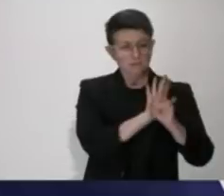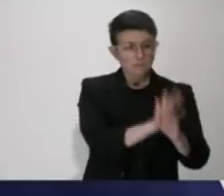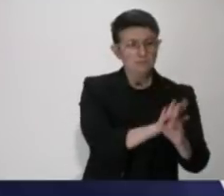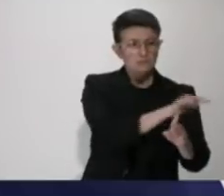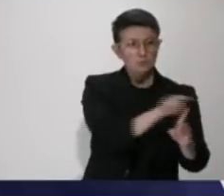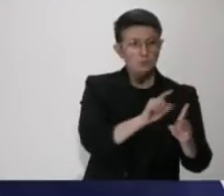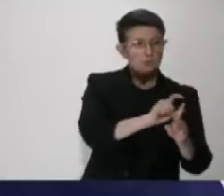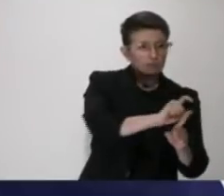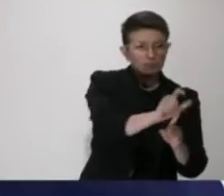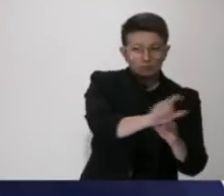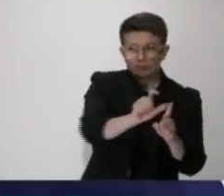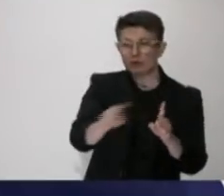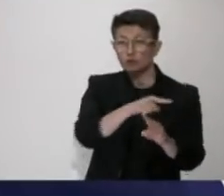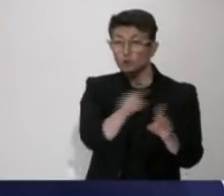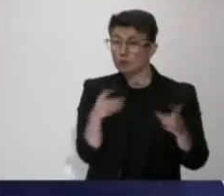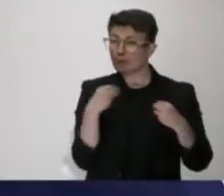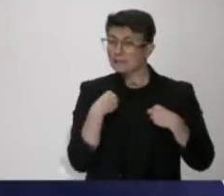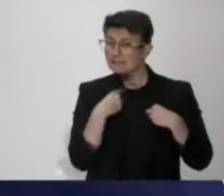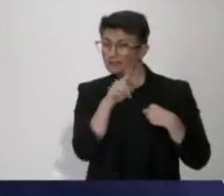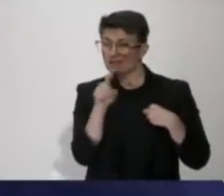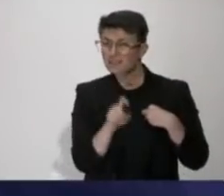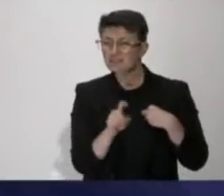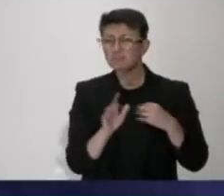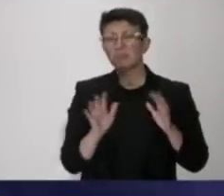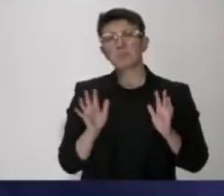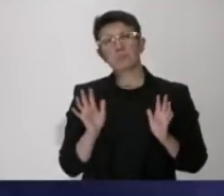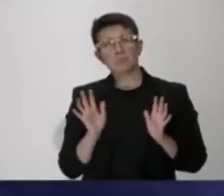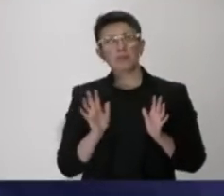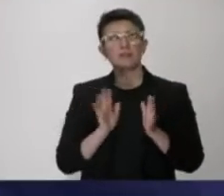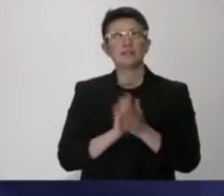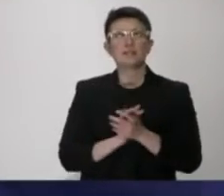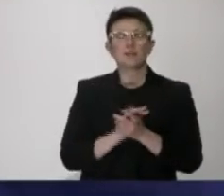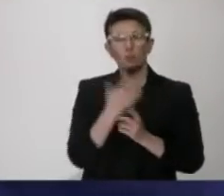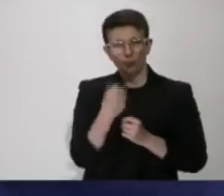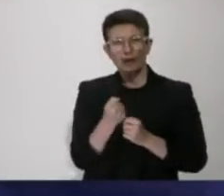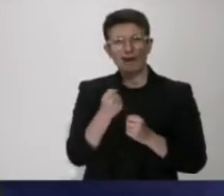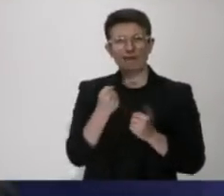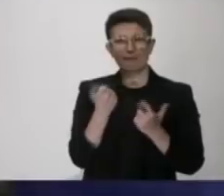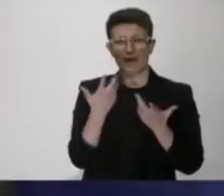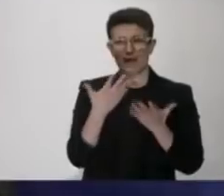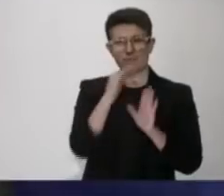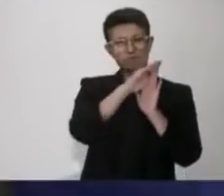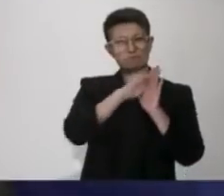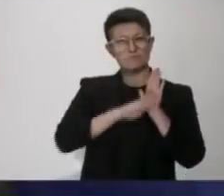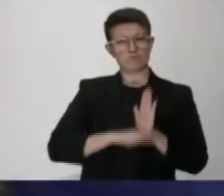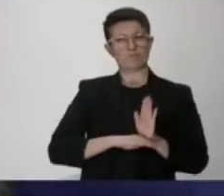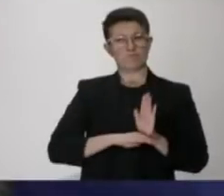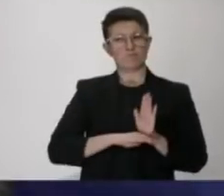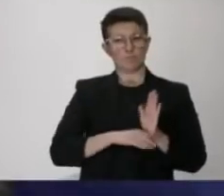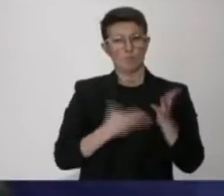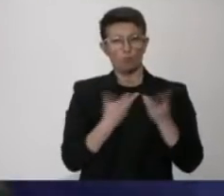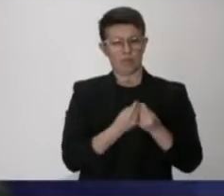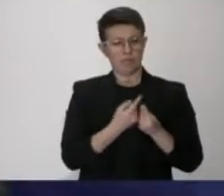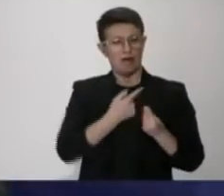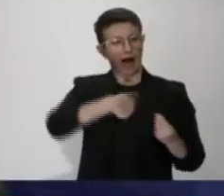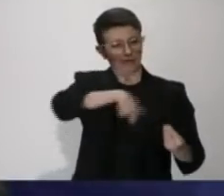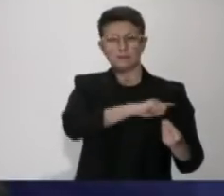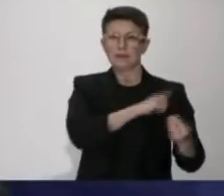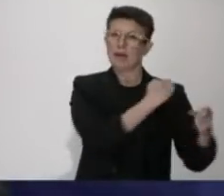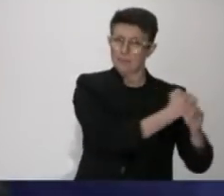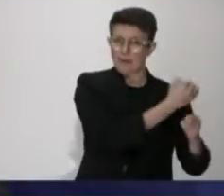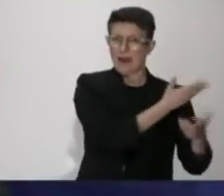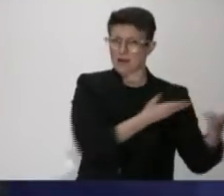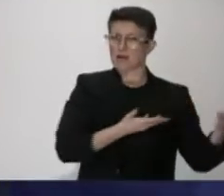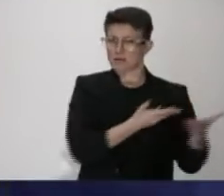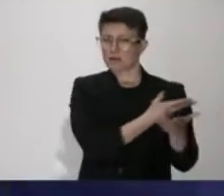the alternative monetary policy work, which we have a memorandum of understanding between us and the bank about the fact that we will communicate about any